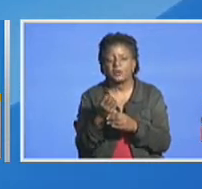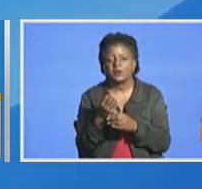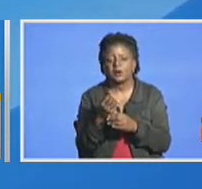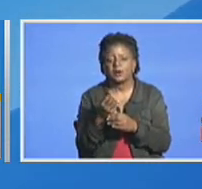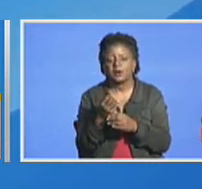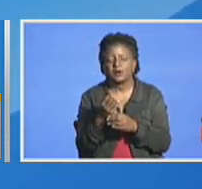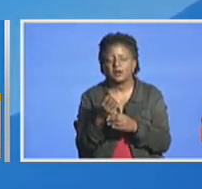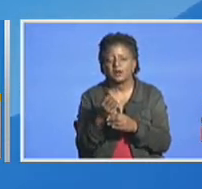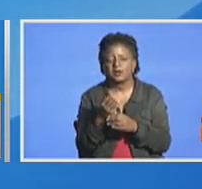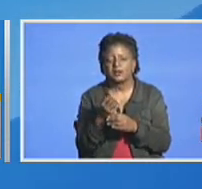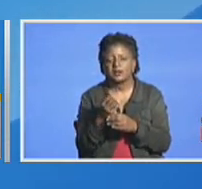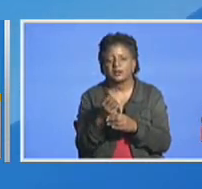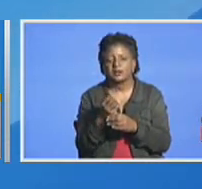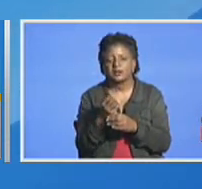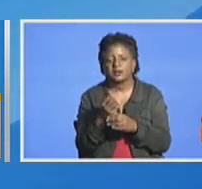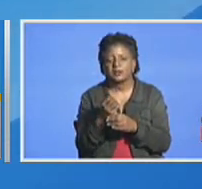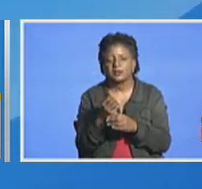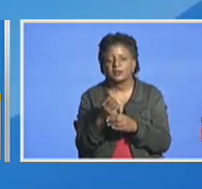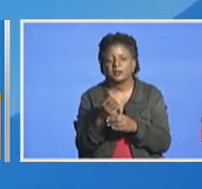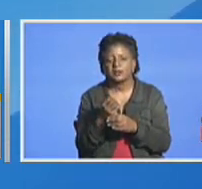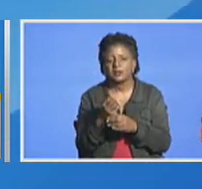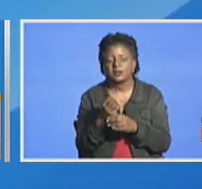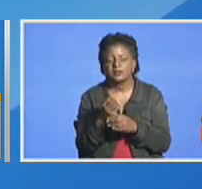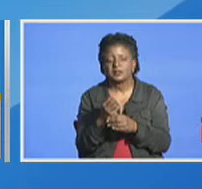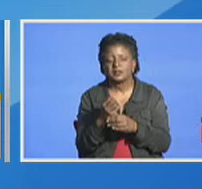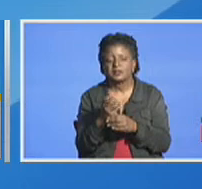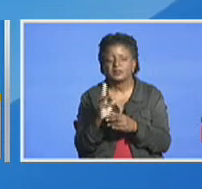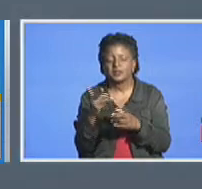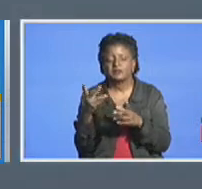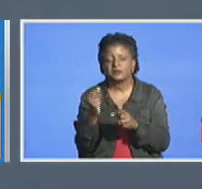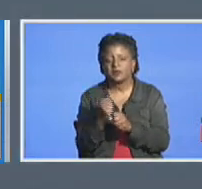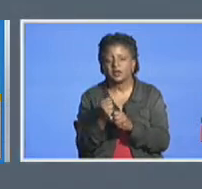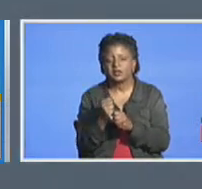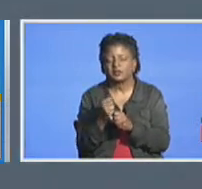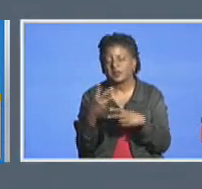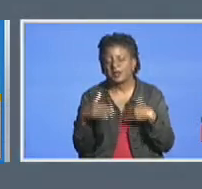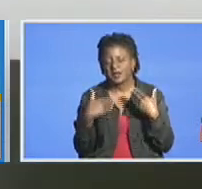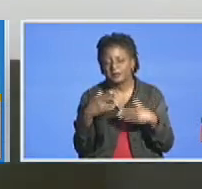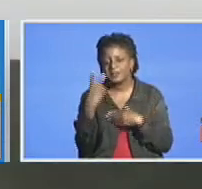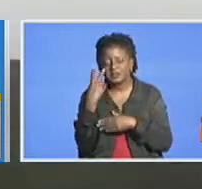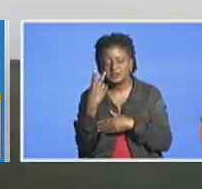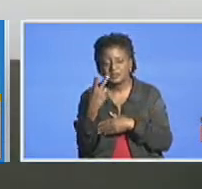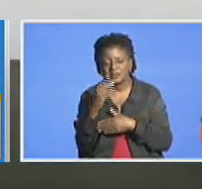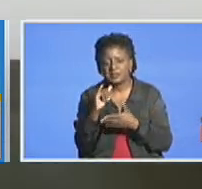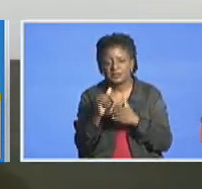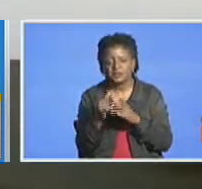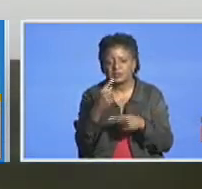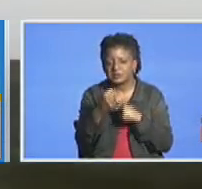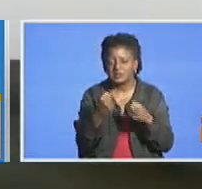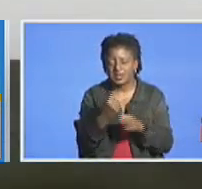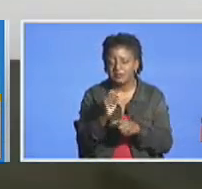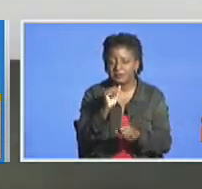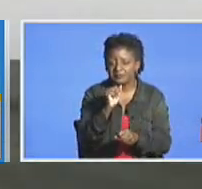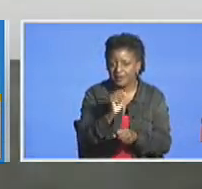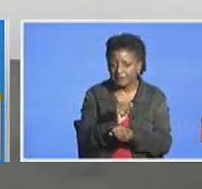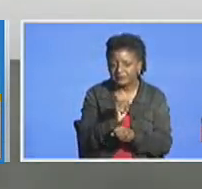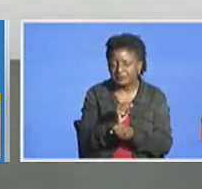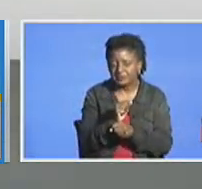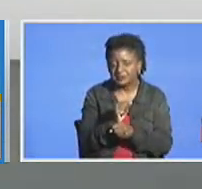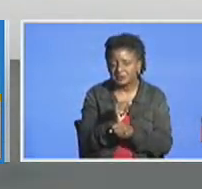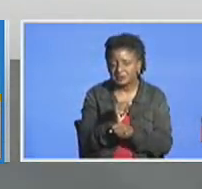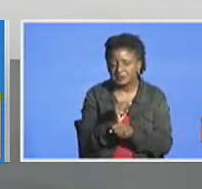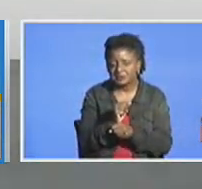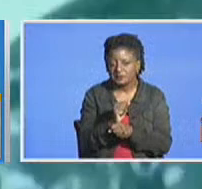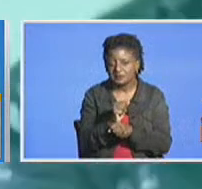received aid from NGOs, so we are happy to see those type of efforts undertaken,